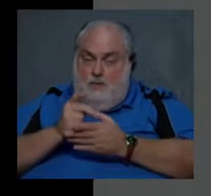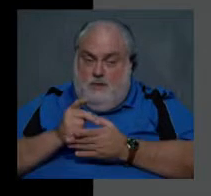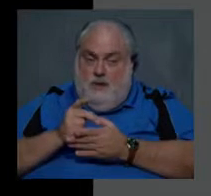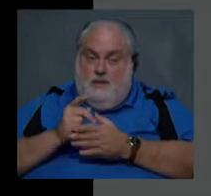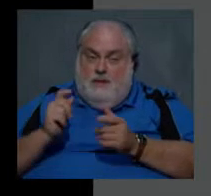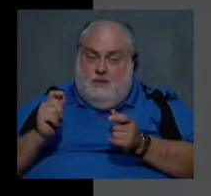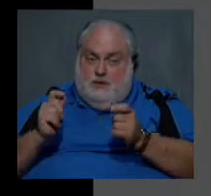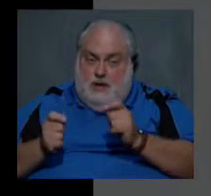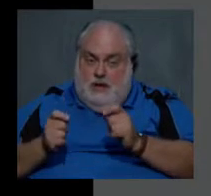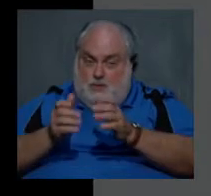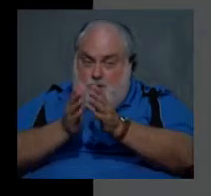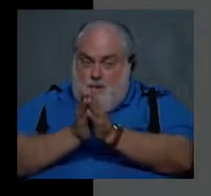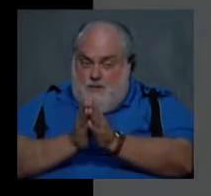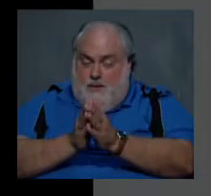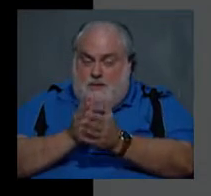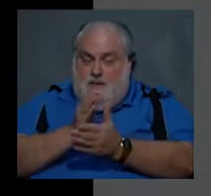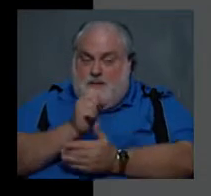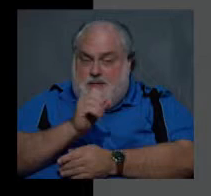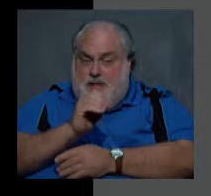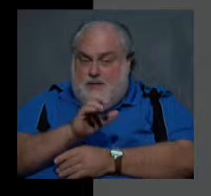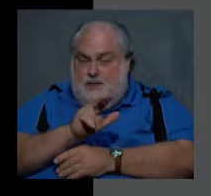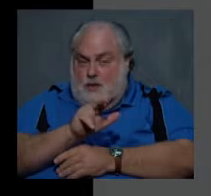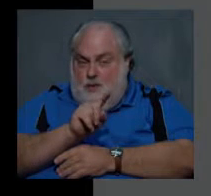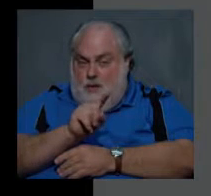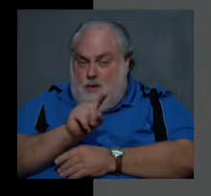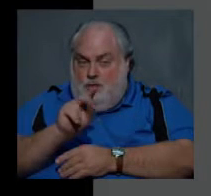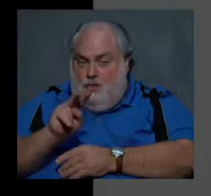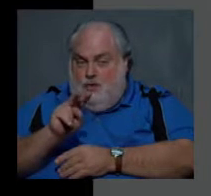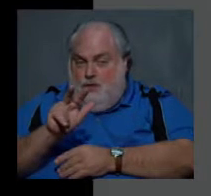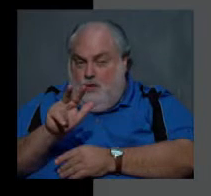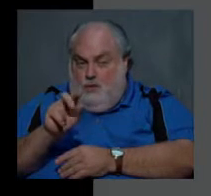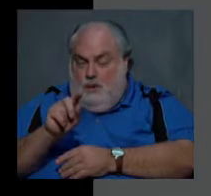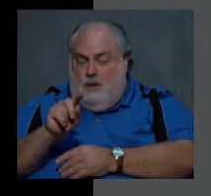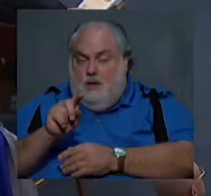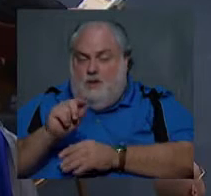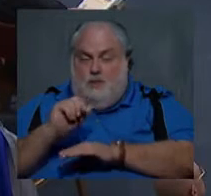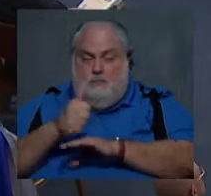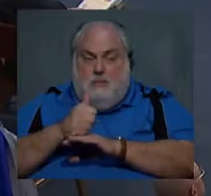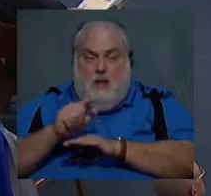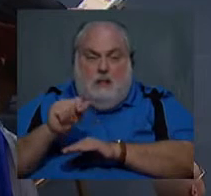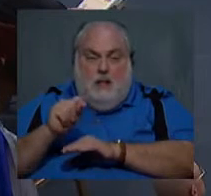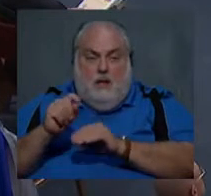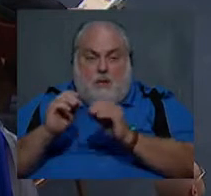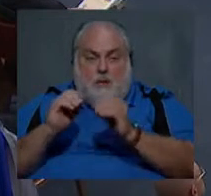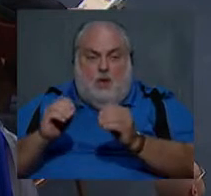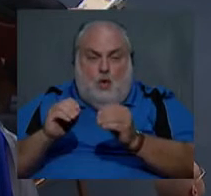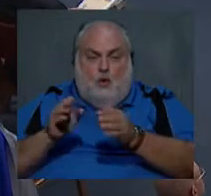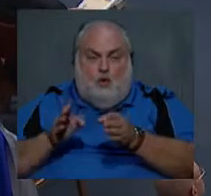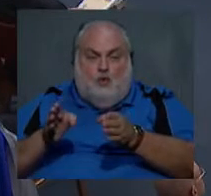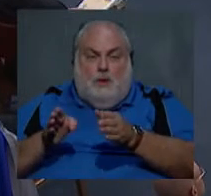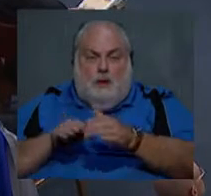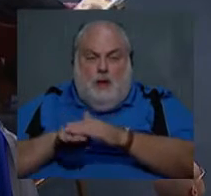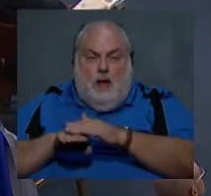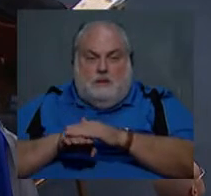the variance request from Section 31-231 to allow the creation of a lot without public street frontage.